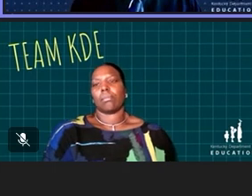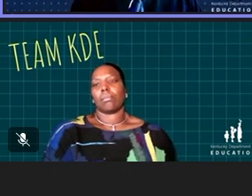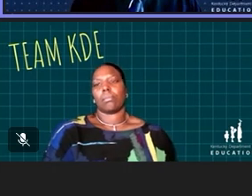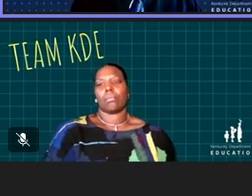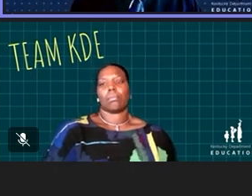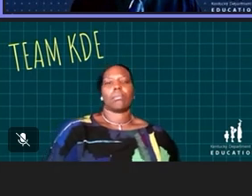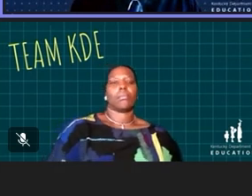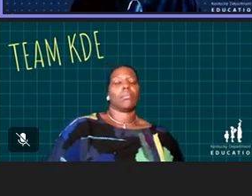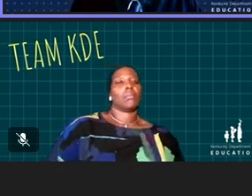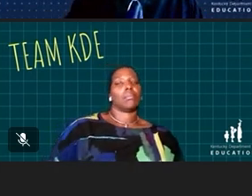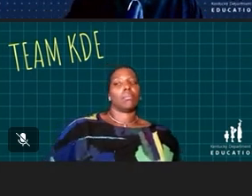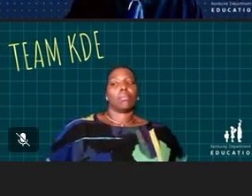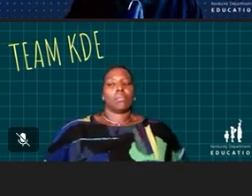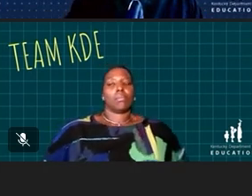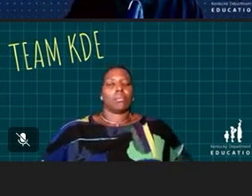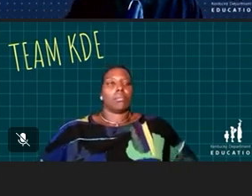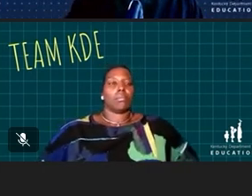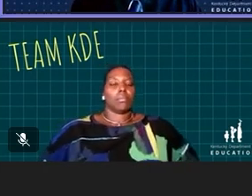to pursue that.